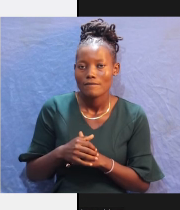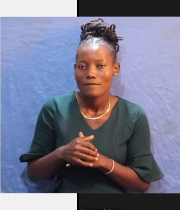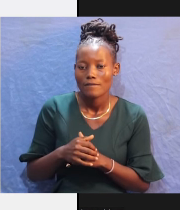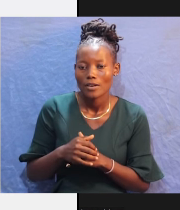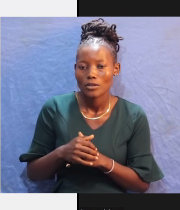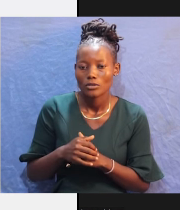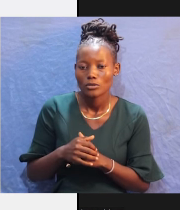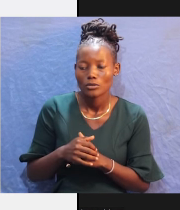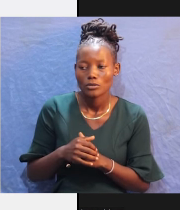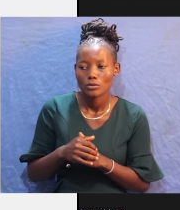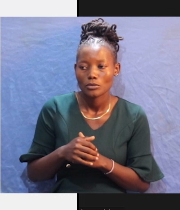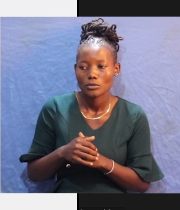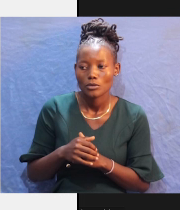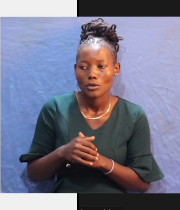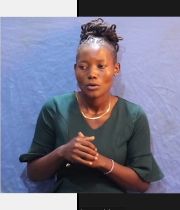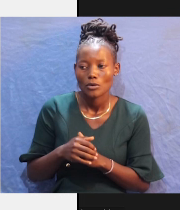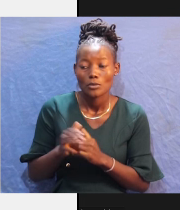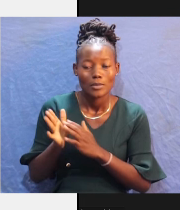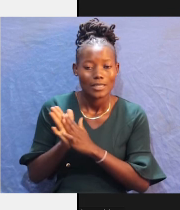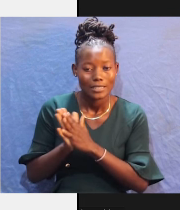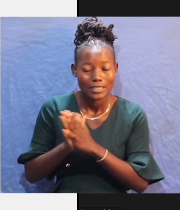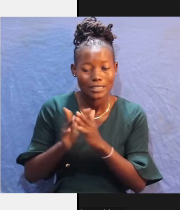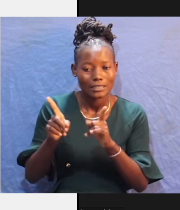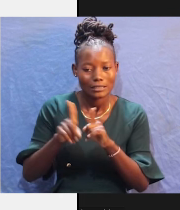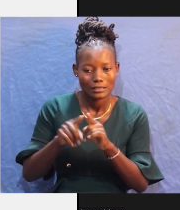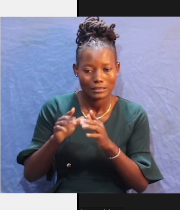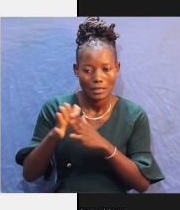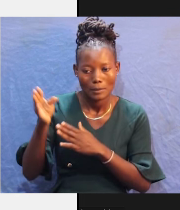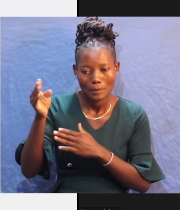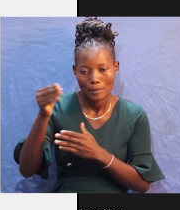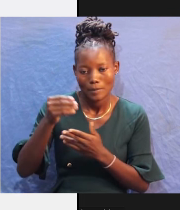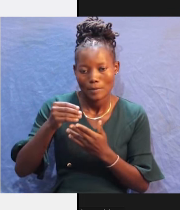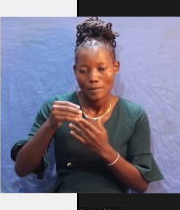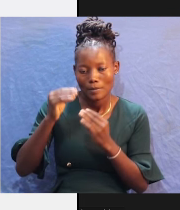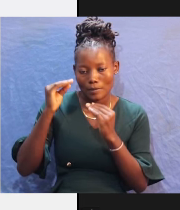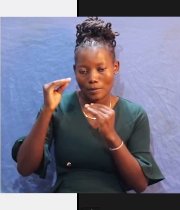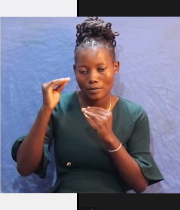young people, but at the same time they develop